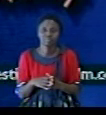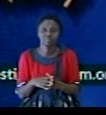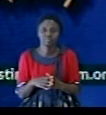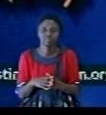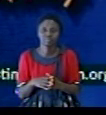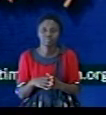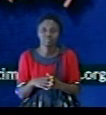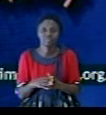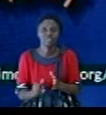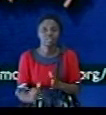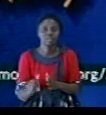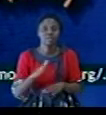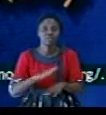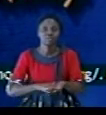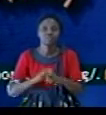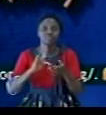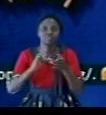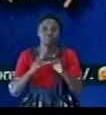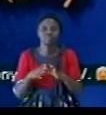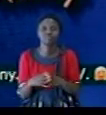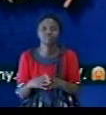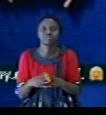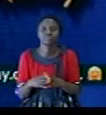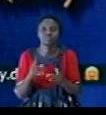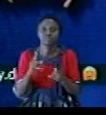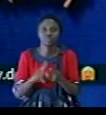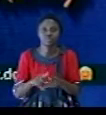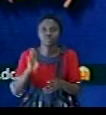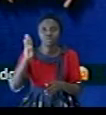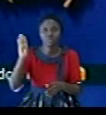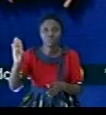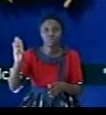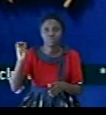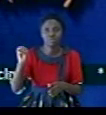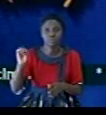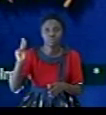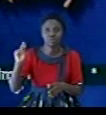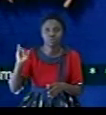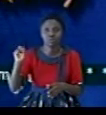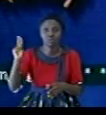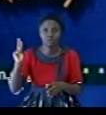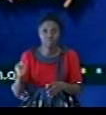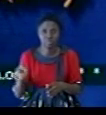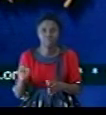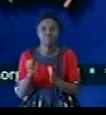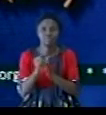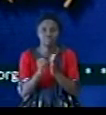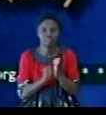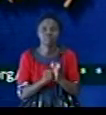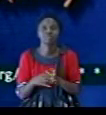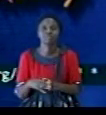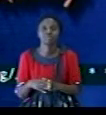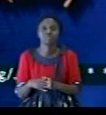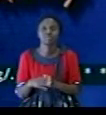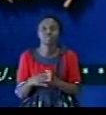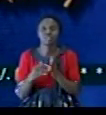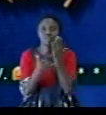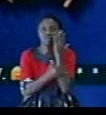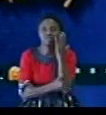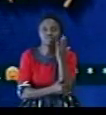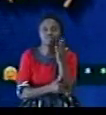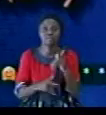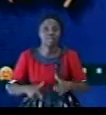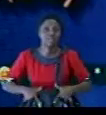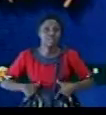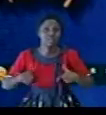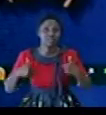Still online, we now take you to Benin City for another testimony. Benin City Live.